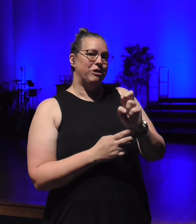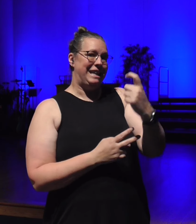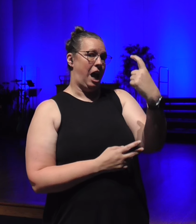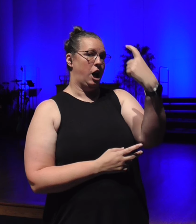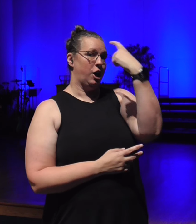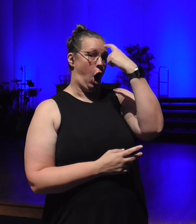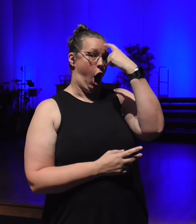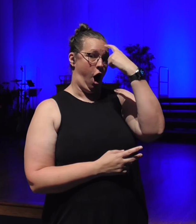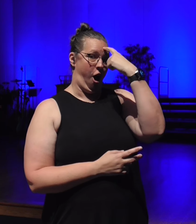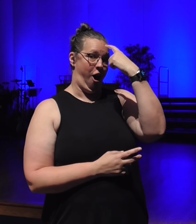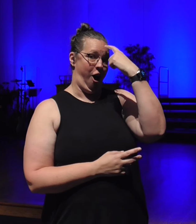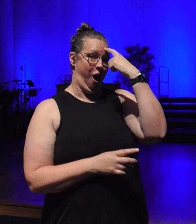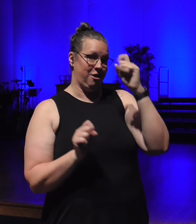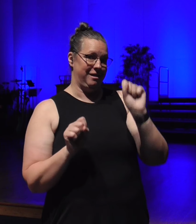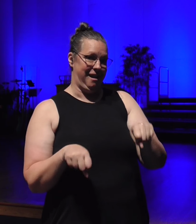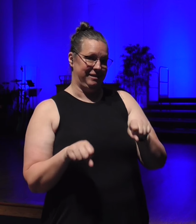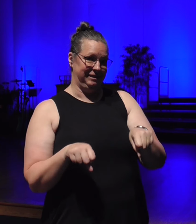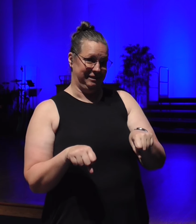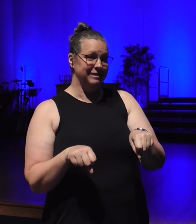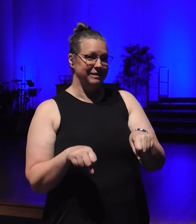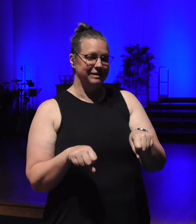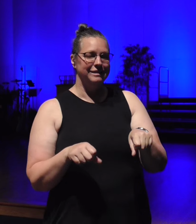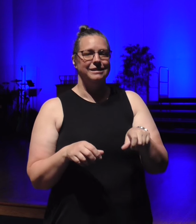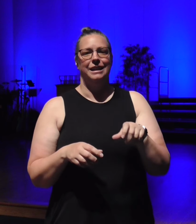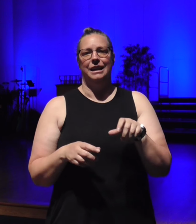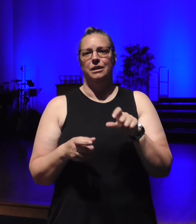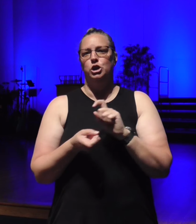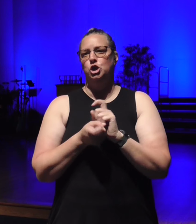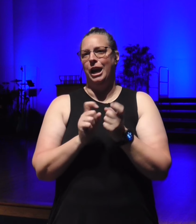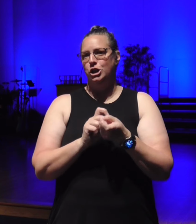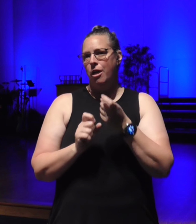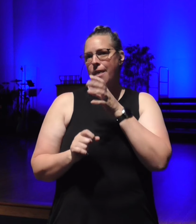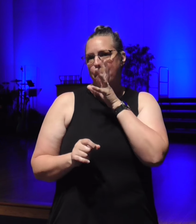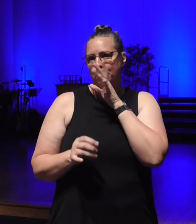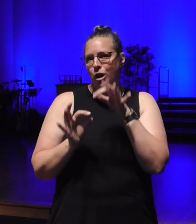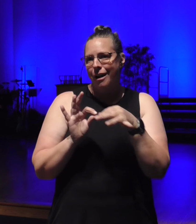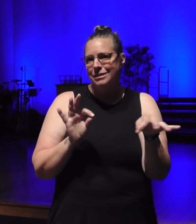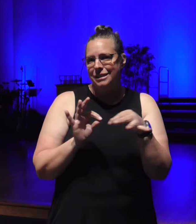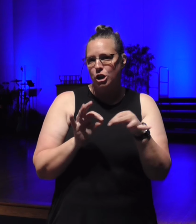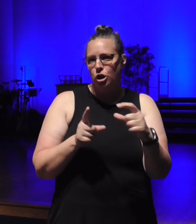involves honoring your very own soul for the Glorian that